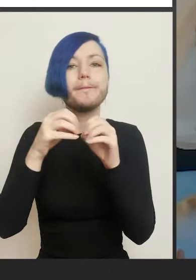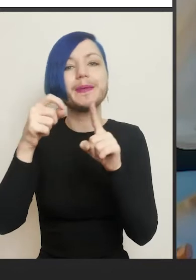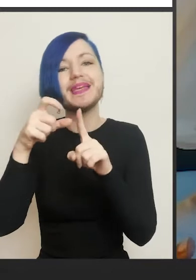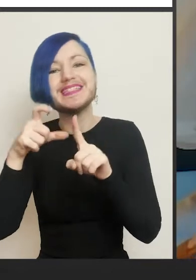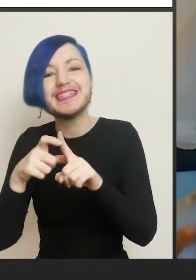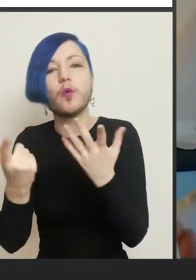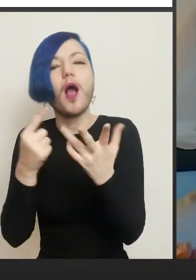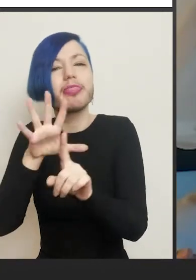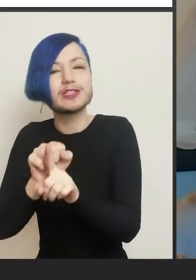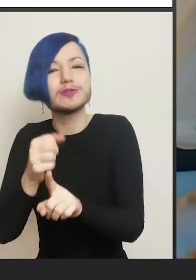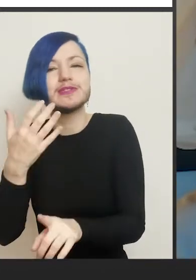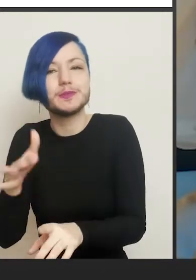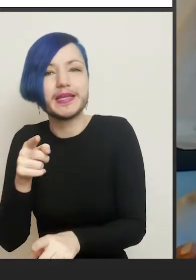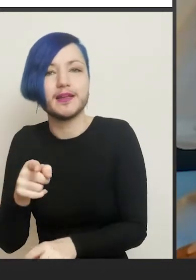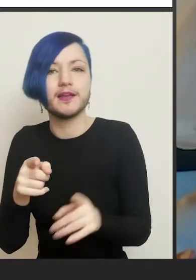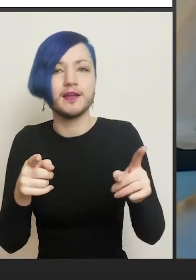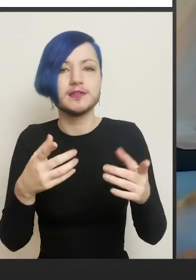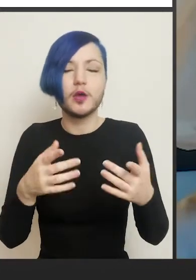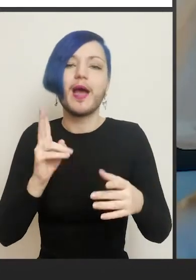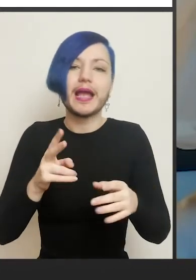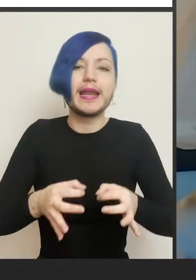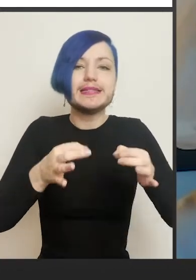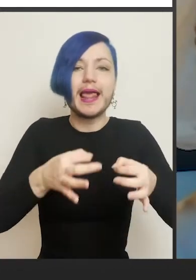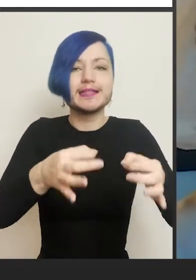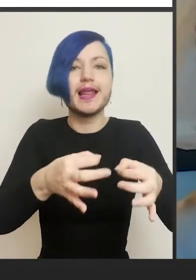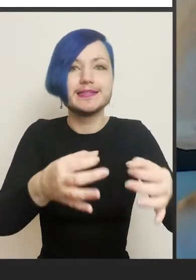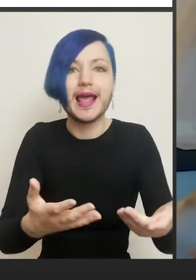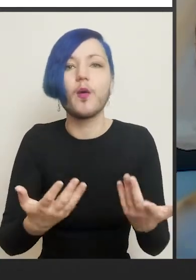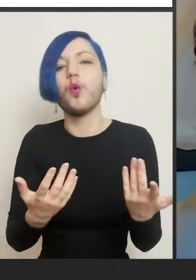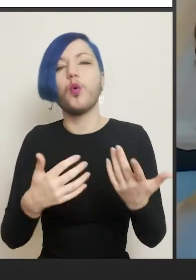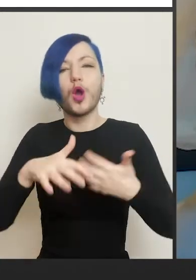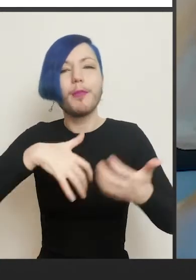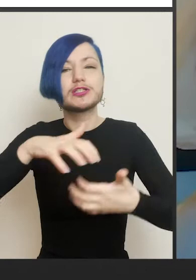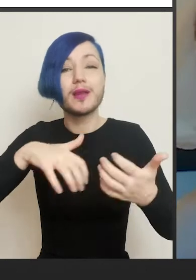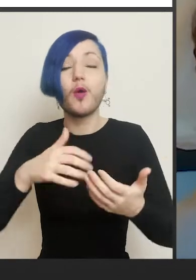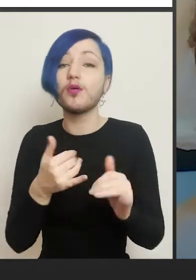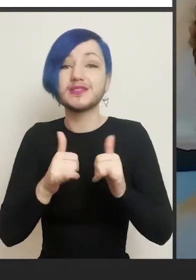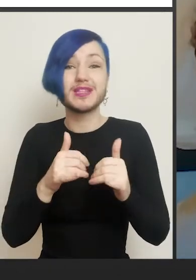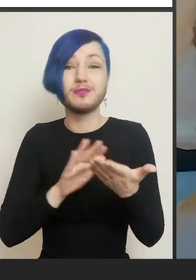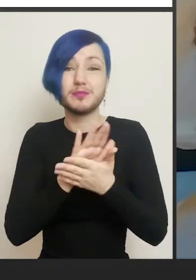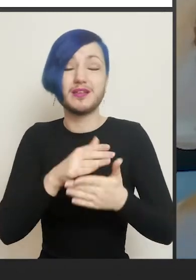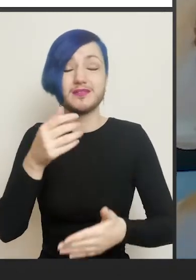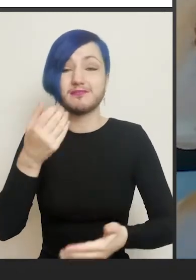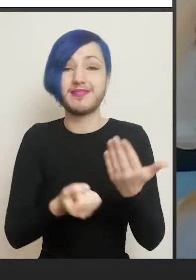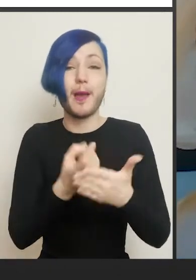BPD or any of those things, and so that delays it again, or makes it so that it can never